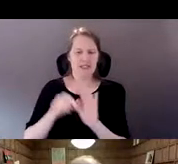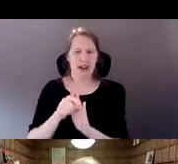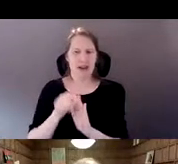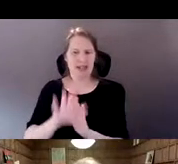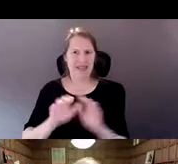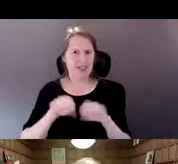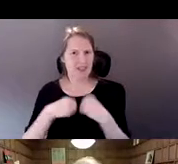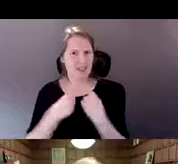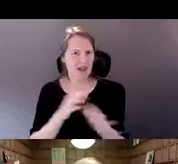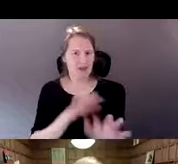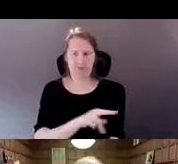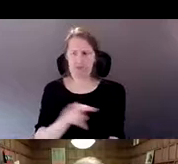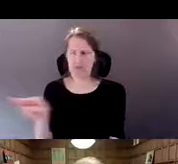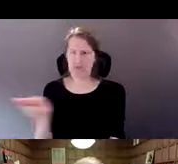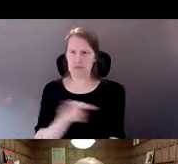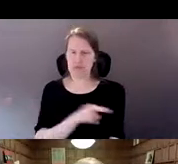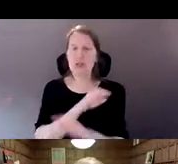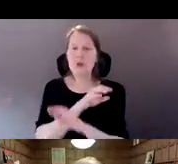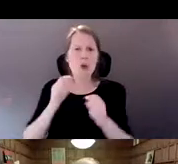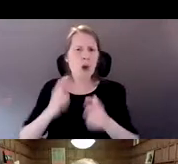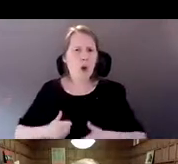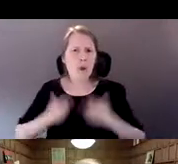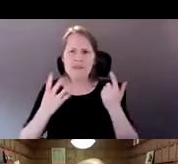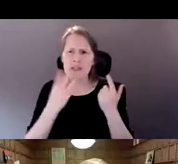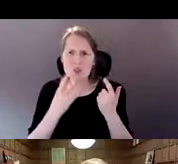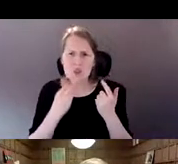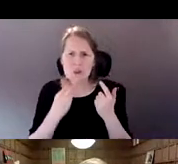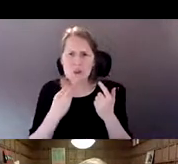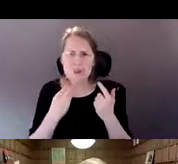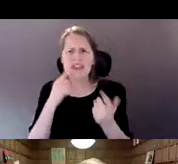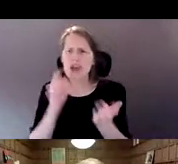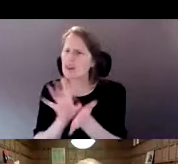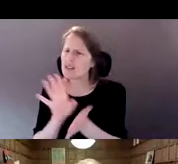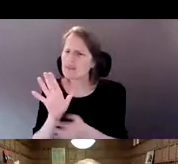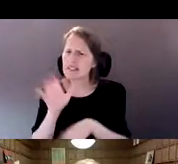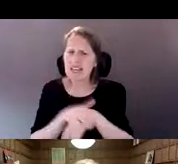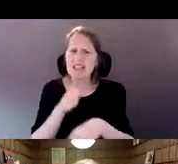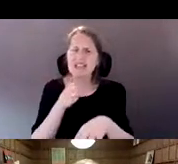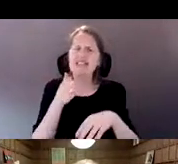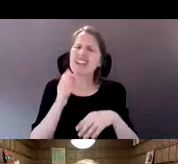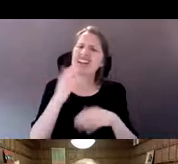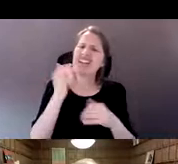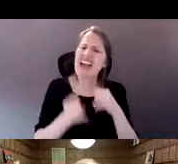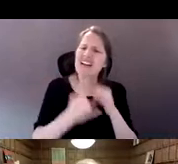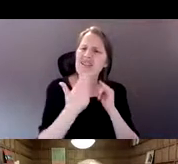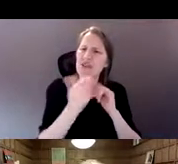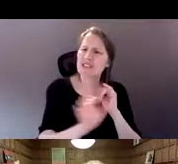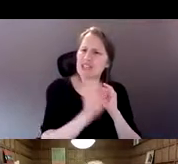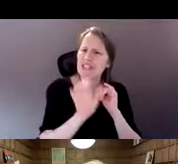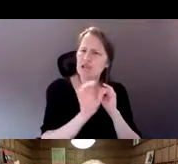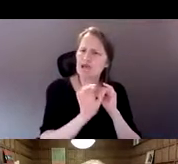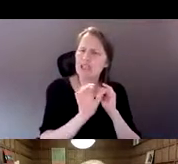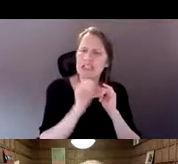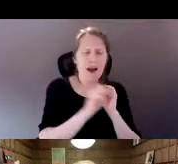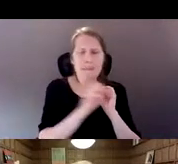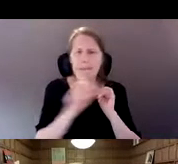which there are no living Jews. The Jews had been expelled from England at the end of the 13th century, and they wouldn't be admitted back